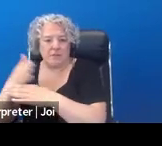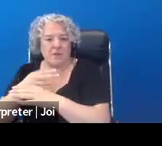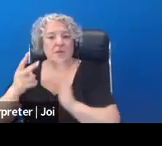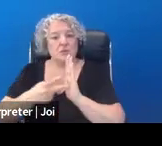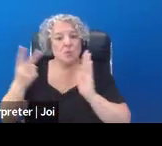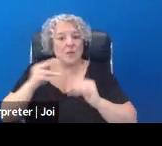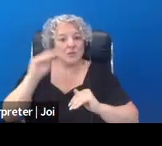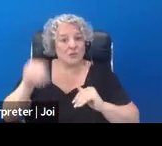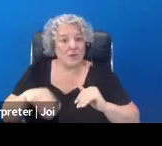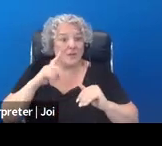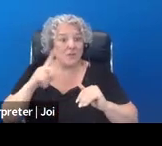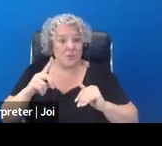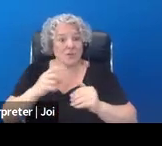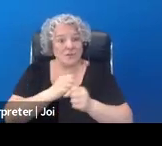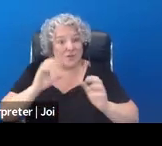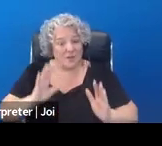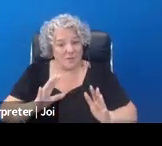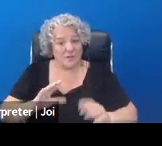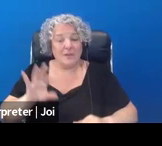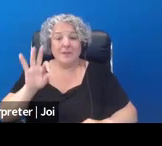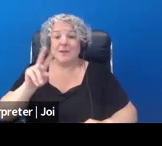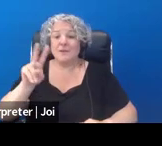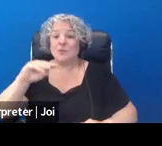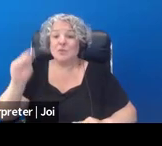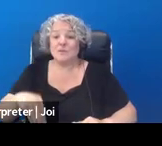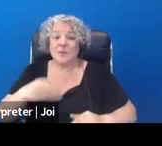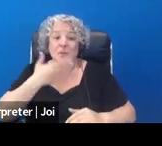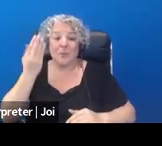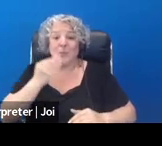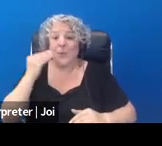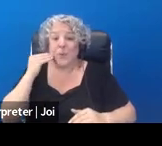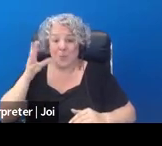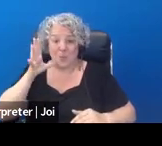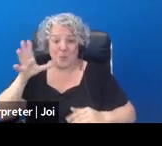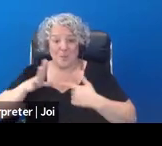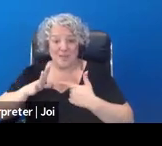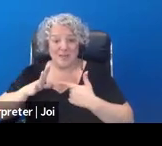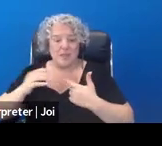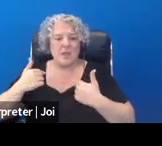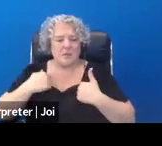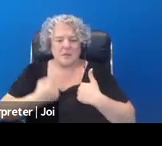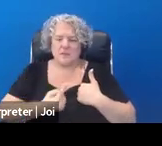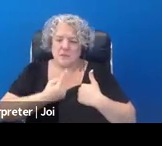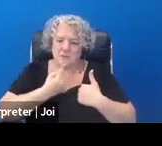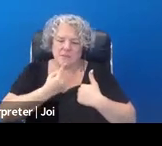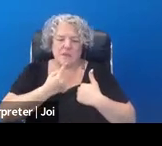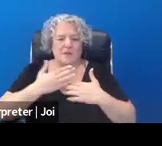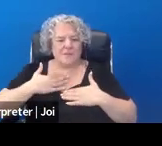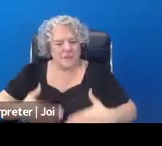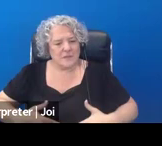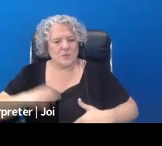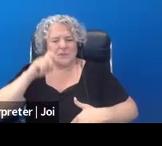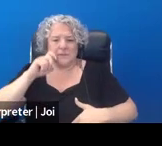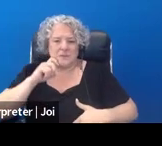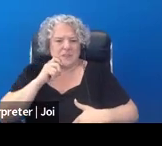non-Native survivors. 92% of homeless women have experienced severe physical or sexual abuse